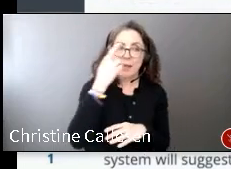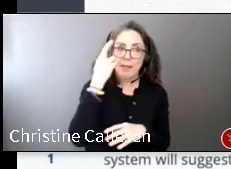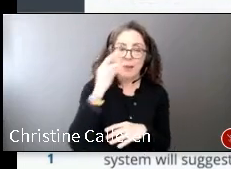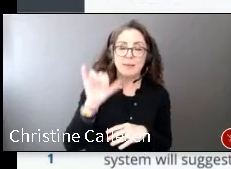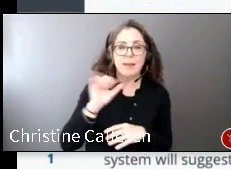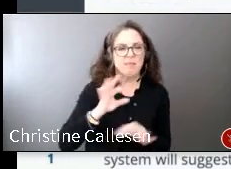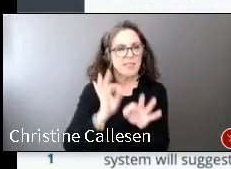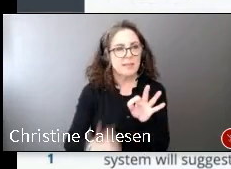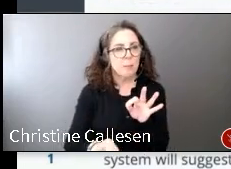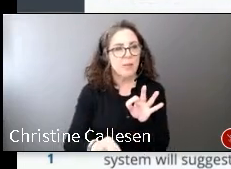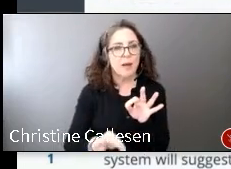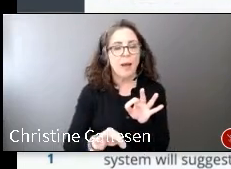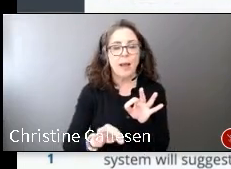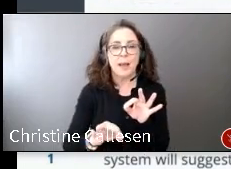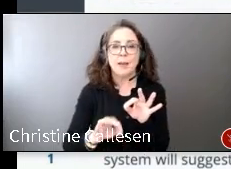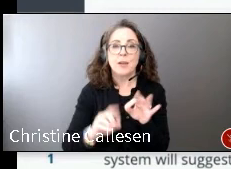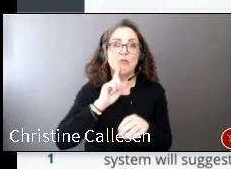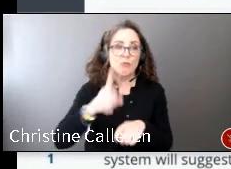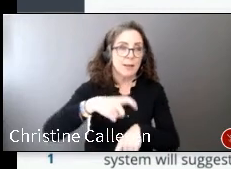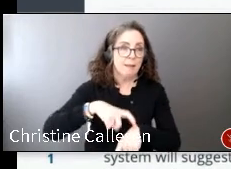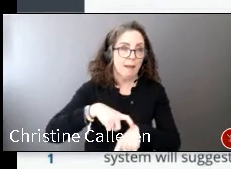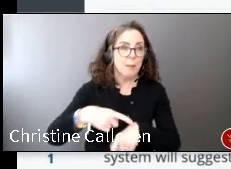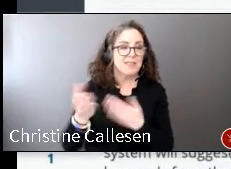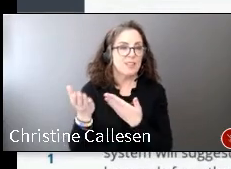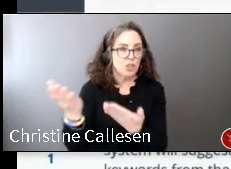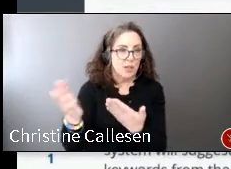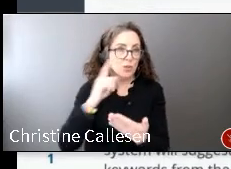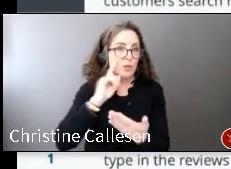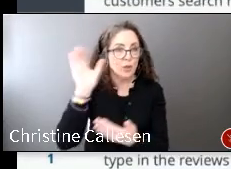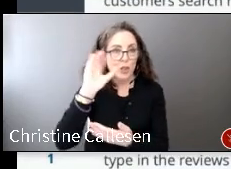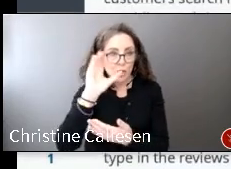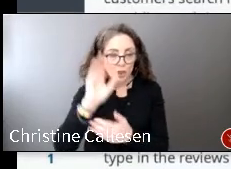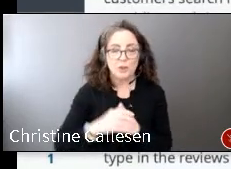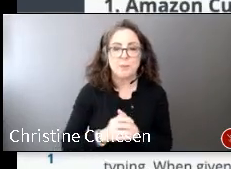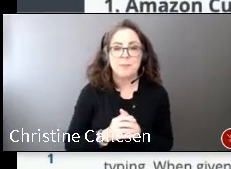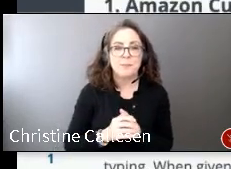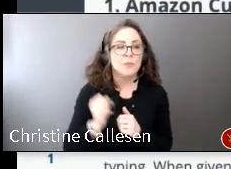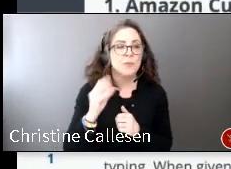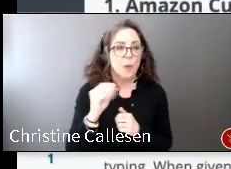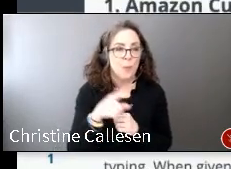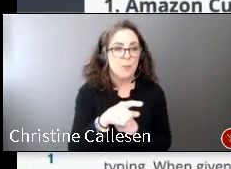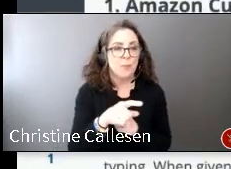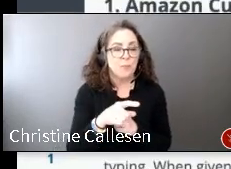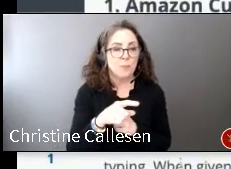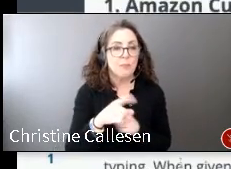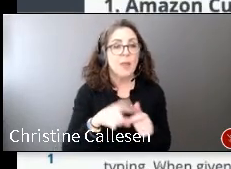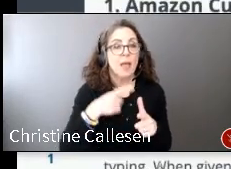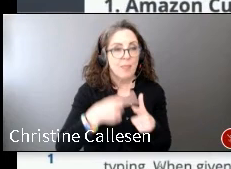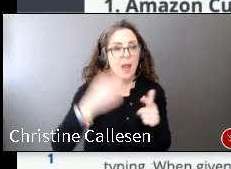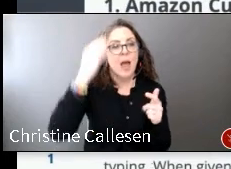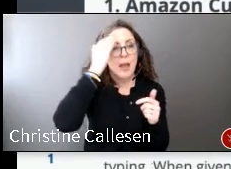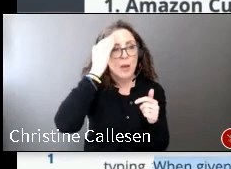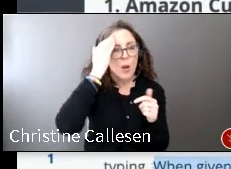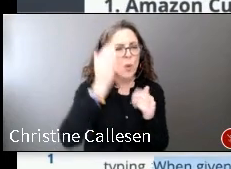very simplified version of the real-time suggestions for a search bar. So this is what I get, and then I know there are